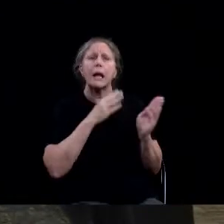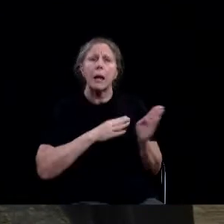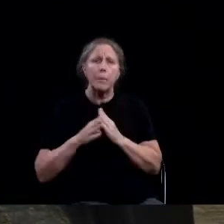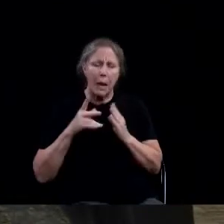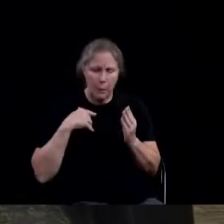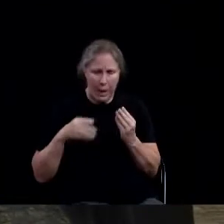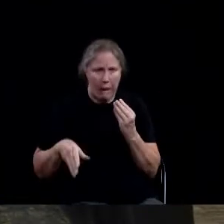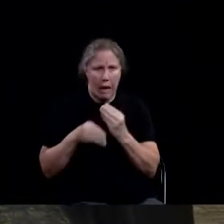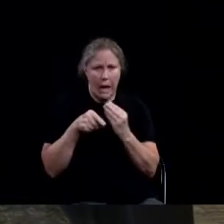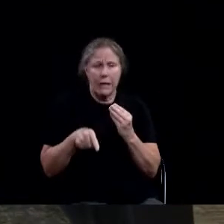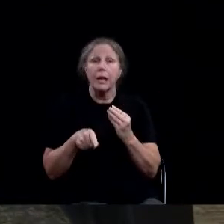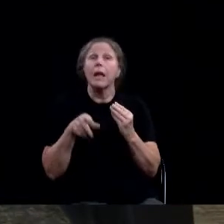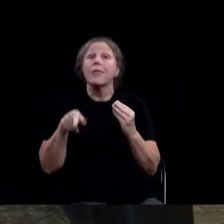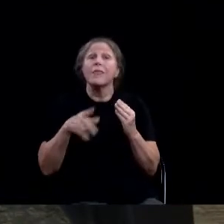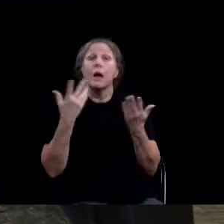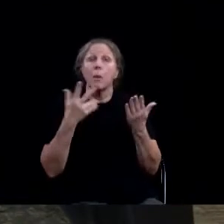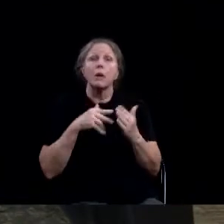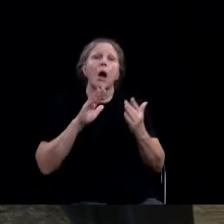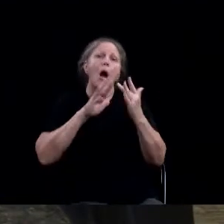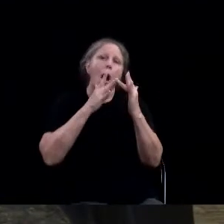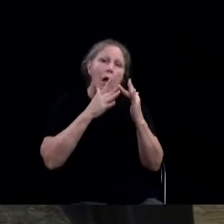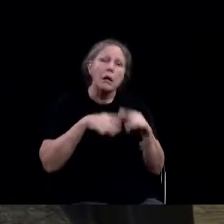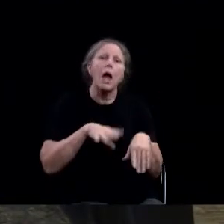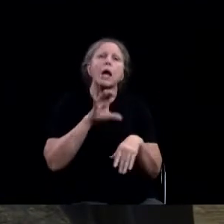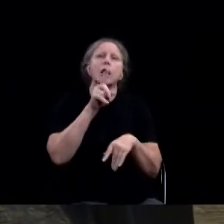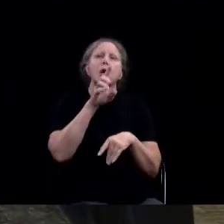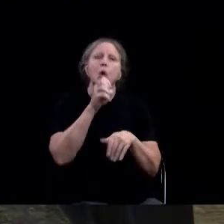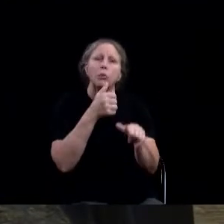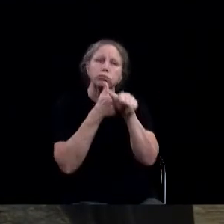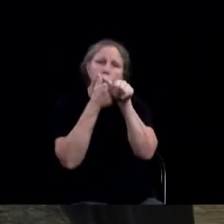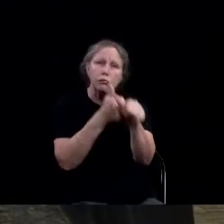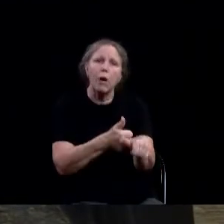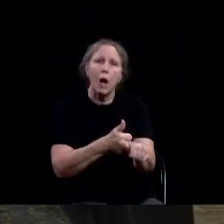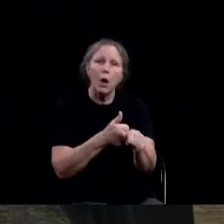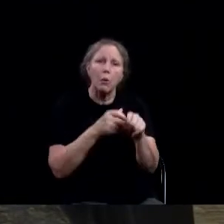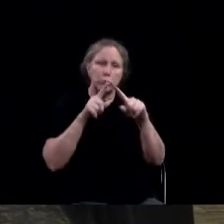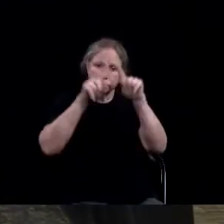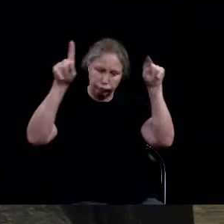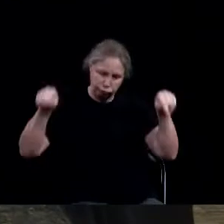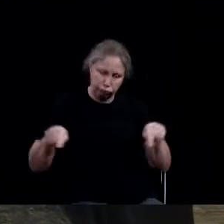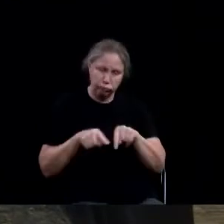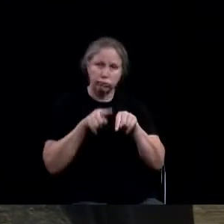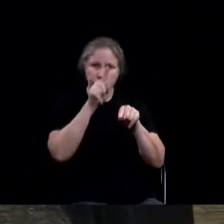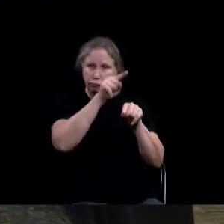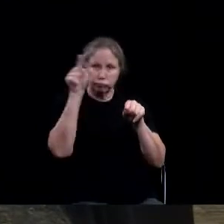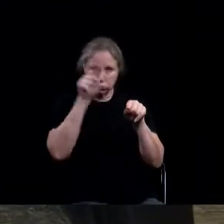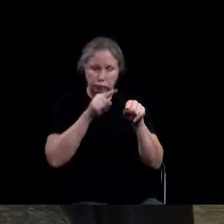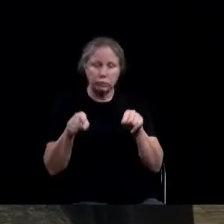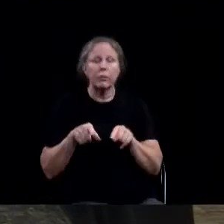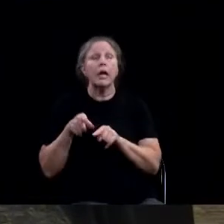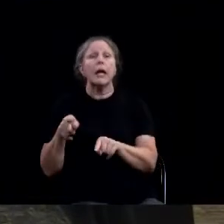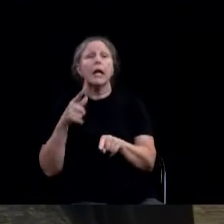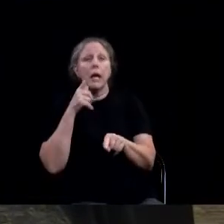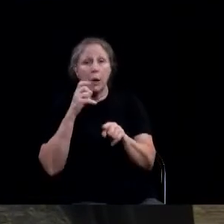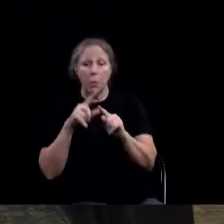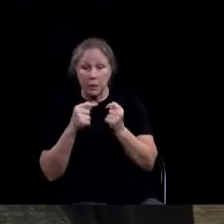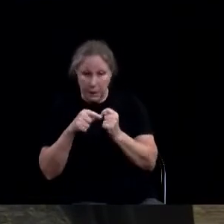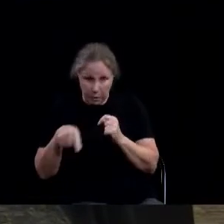dashboard. I know Eric's going to walk through the project and team members, but I wanted to personally acknowledge Eric's